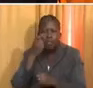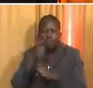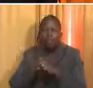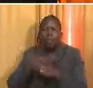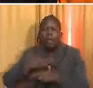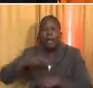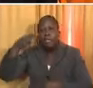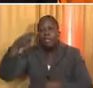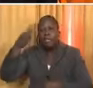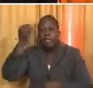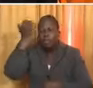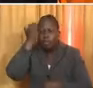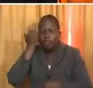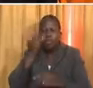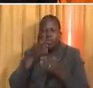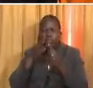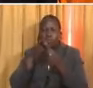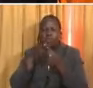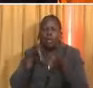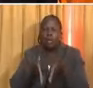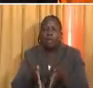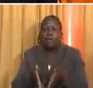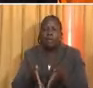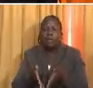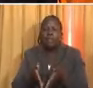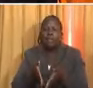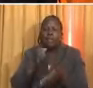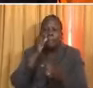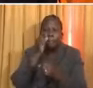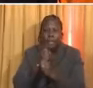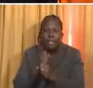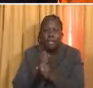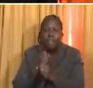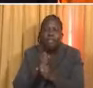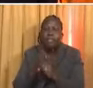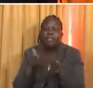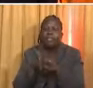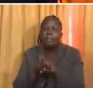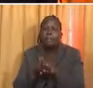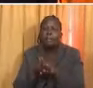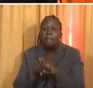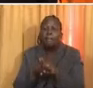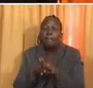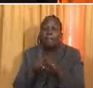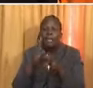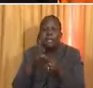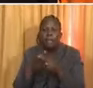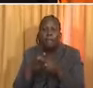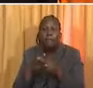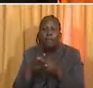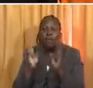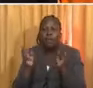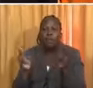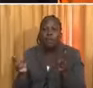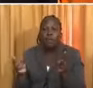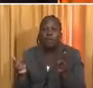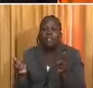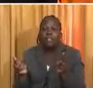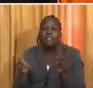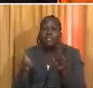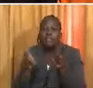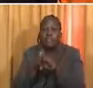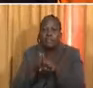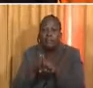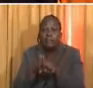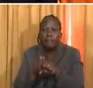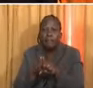court that it became a household name. I suppose, knowing Kenyans in our true unique sense, there